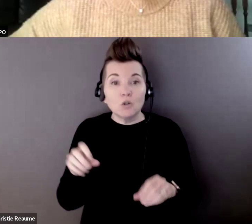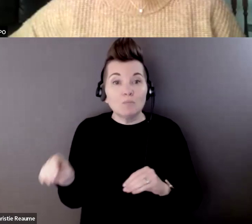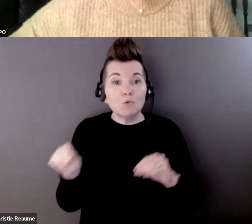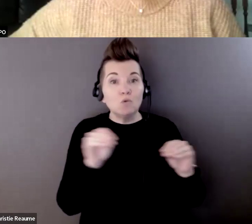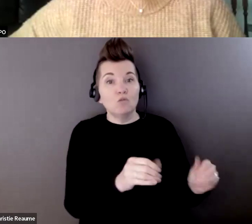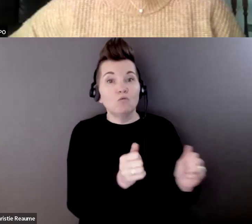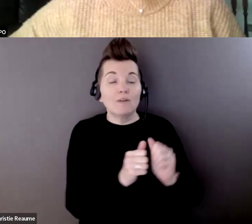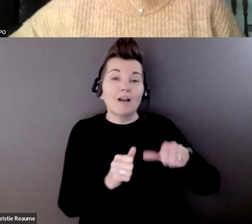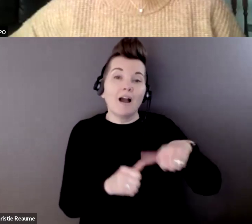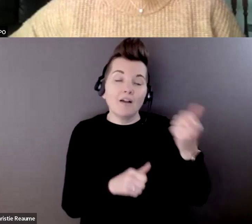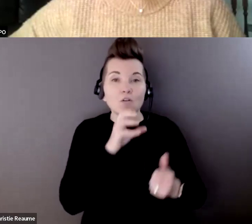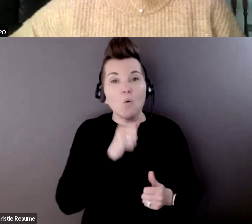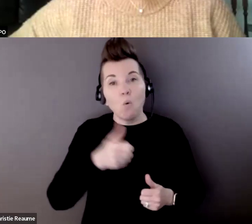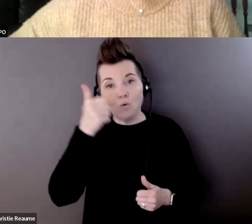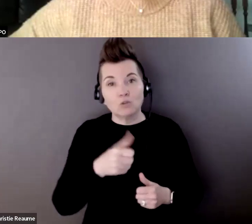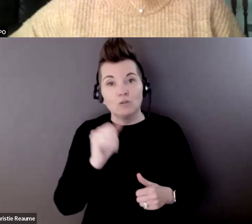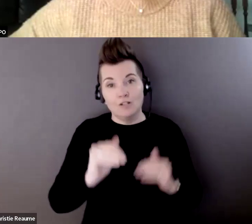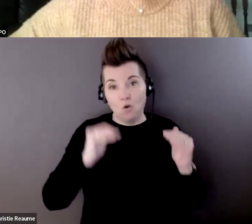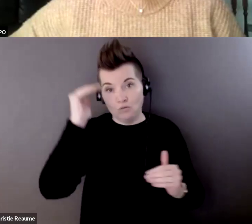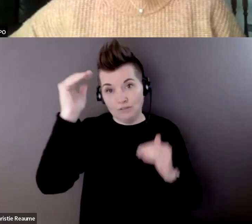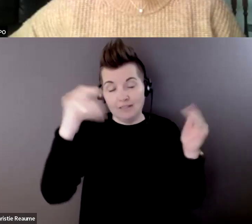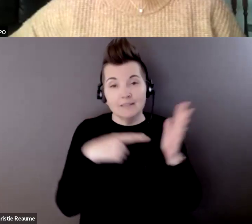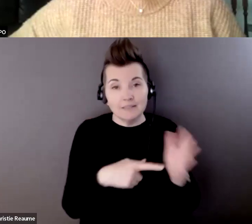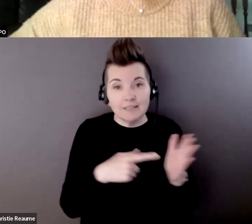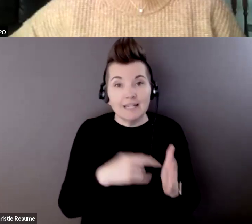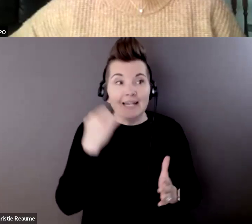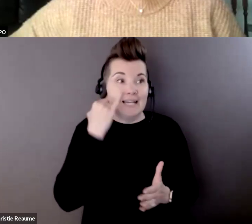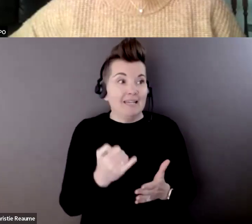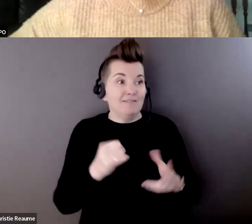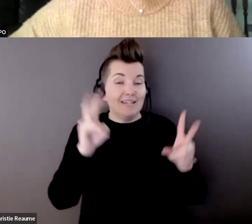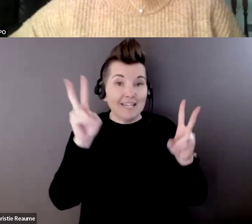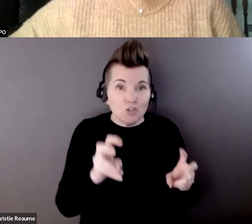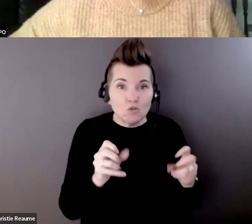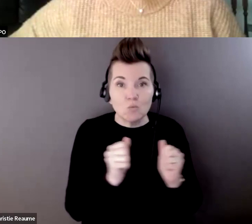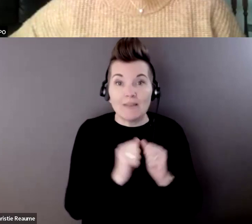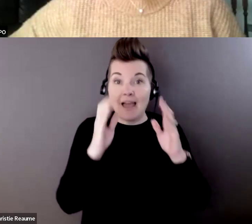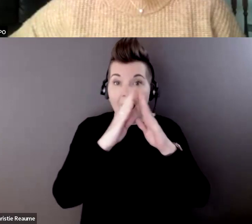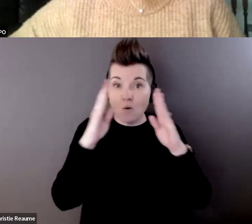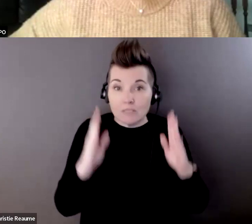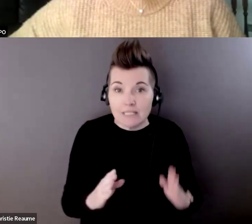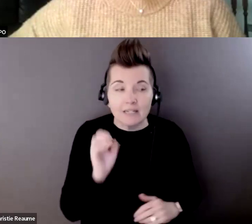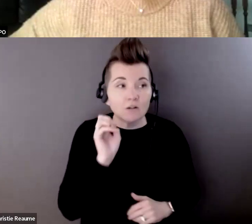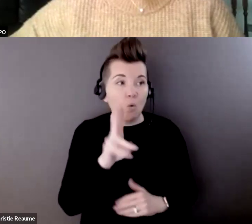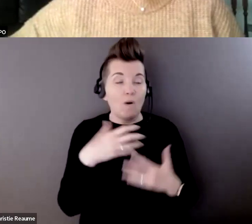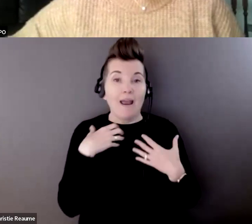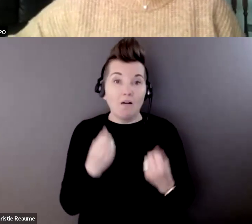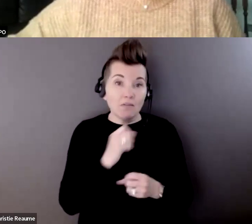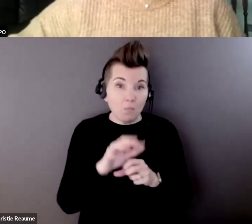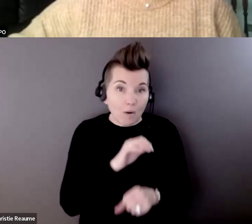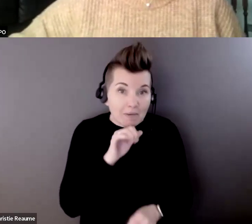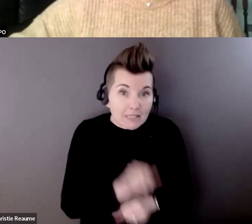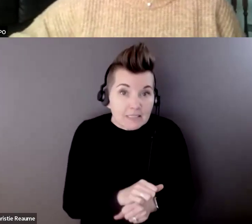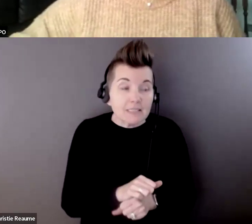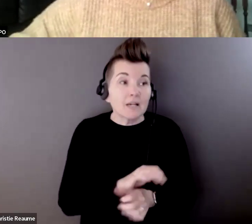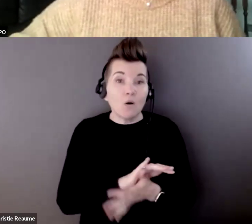if there was issues of housing or medical appointments, that team of outreach workers that was collective here,